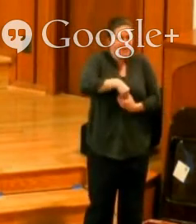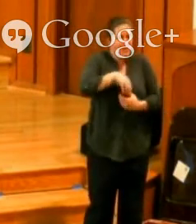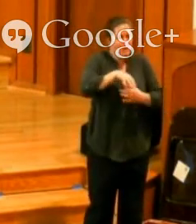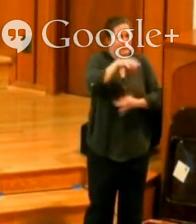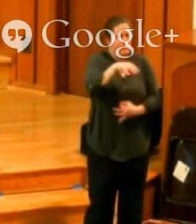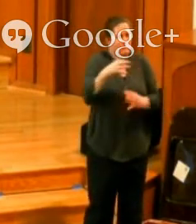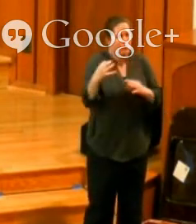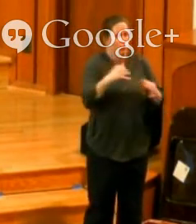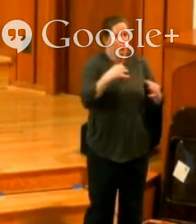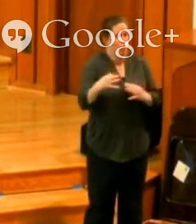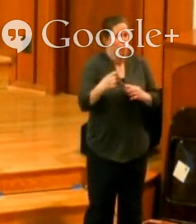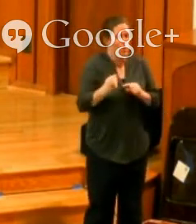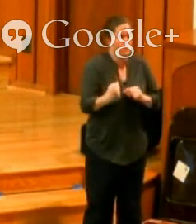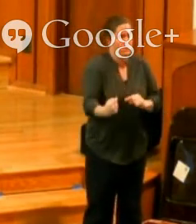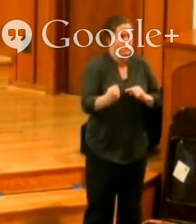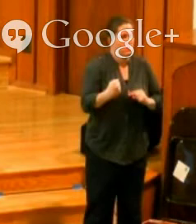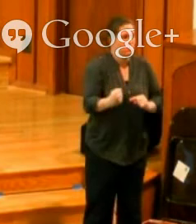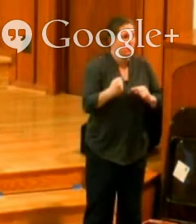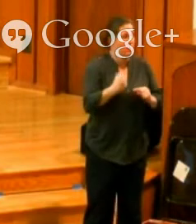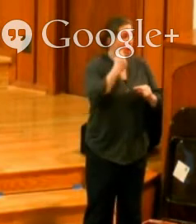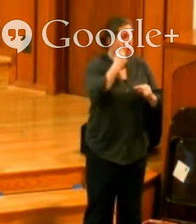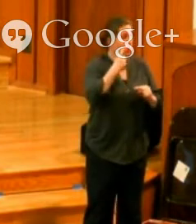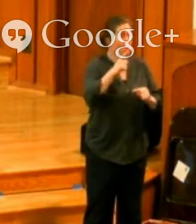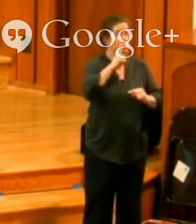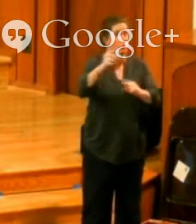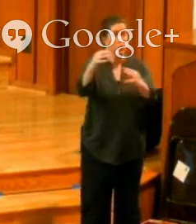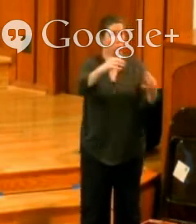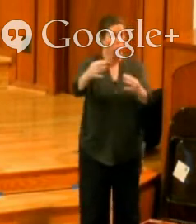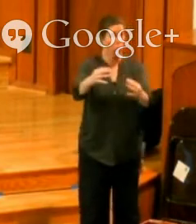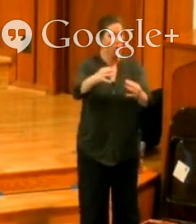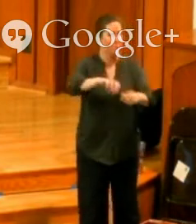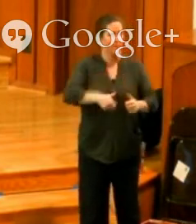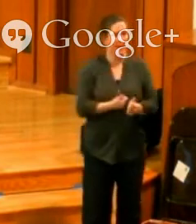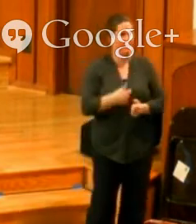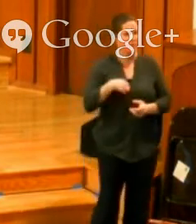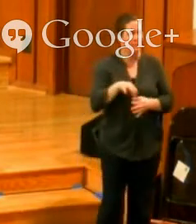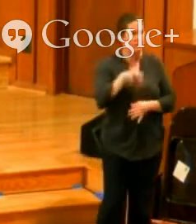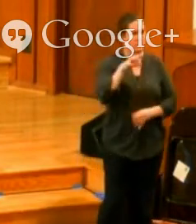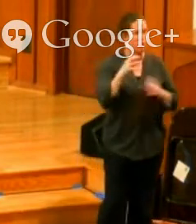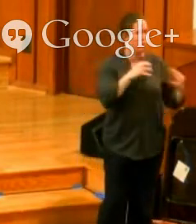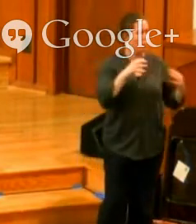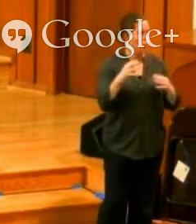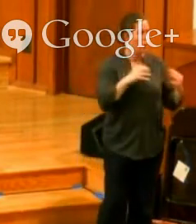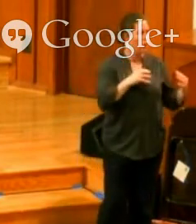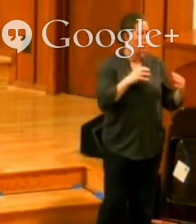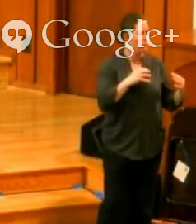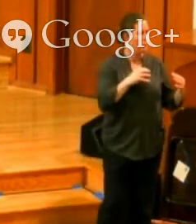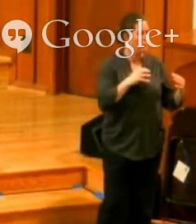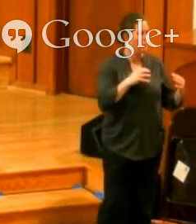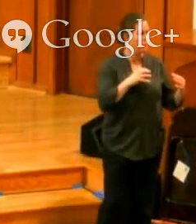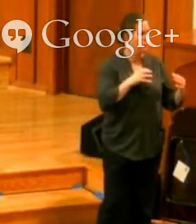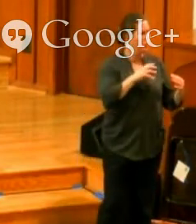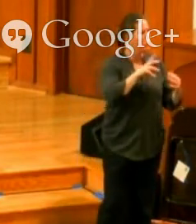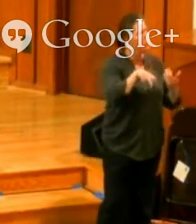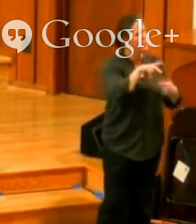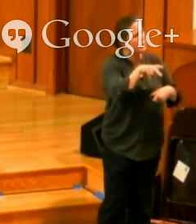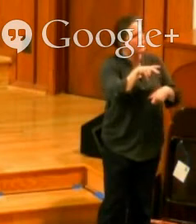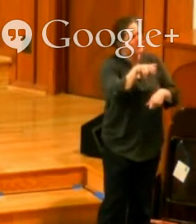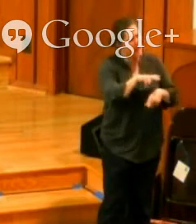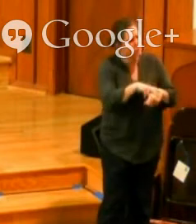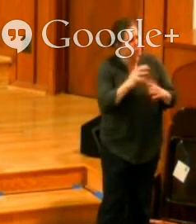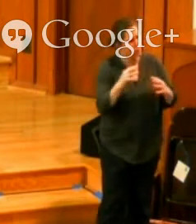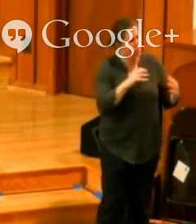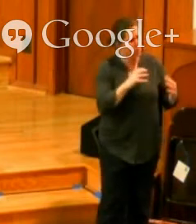the physical wars that we see on a regular basis. And what exists in natural war? What exists